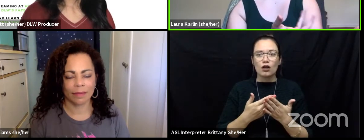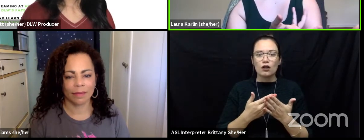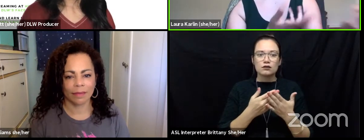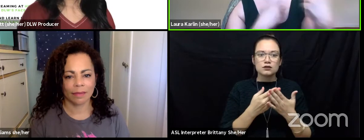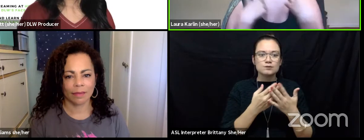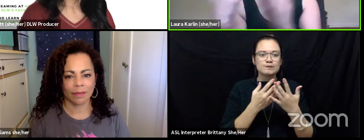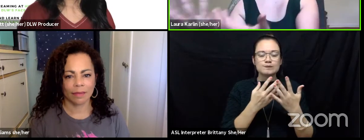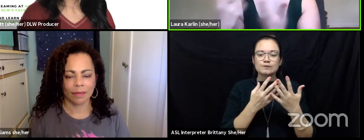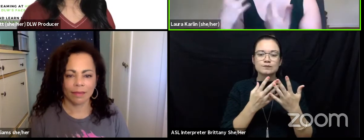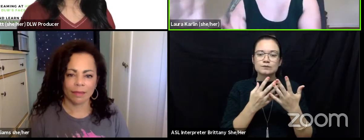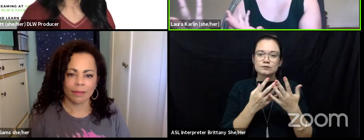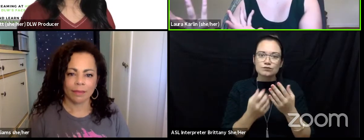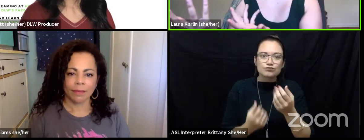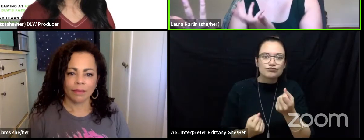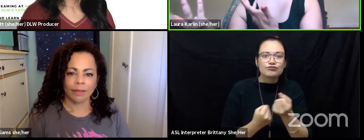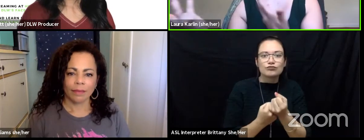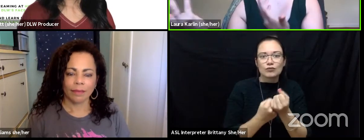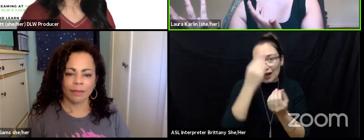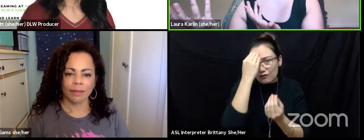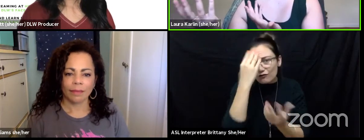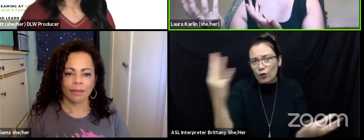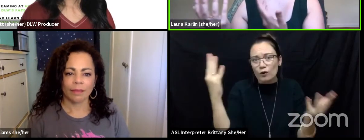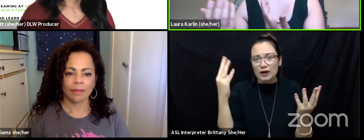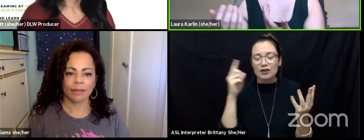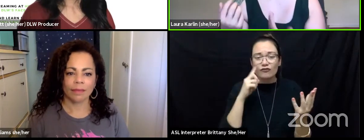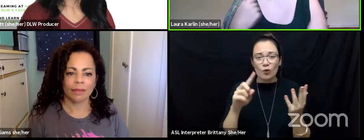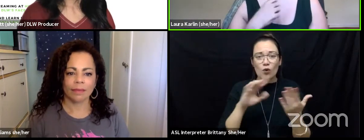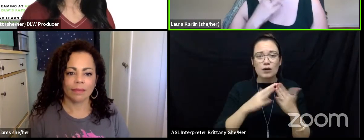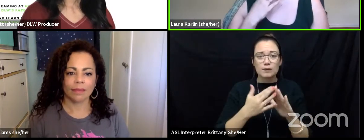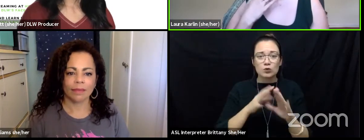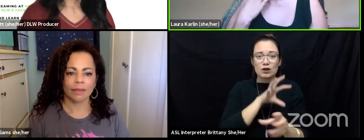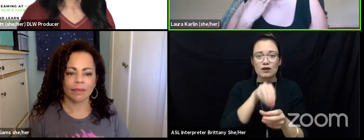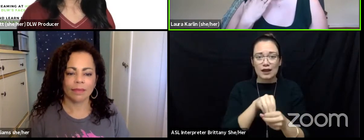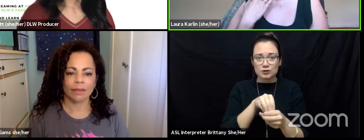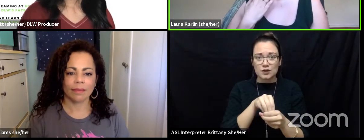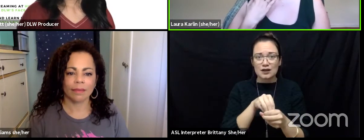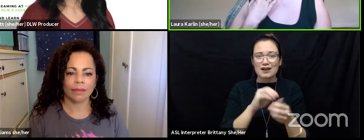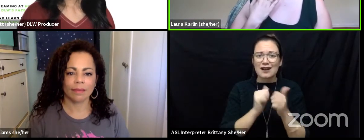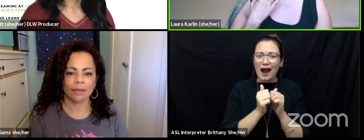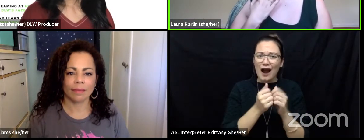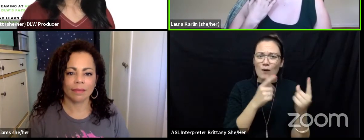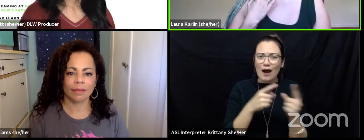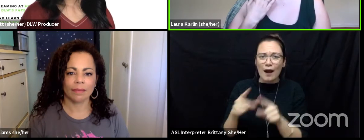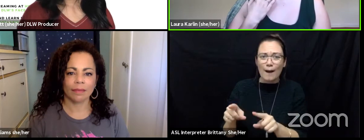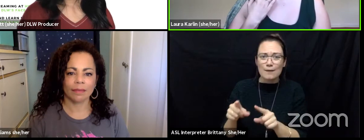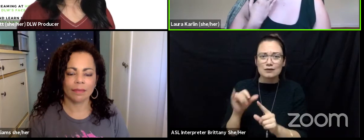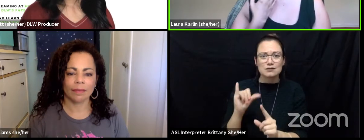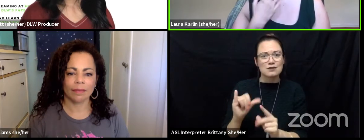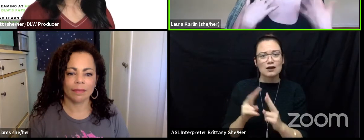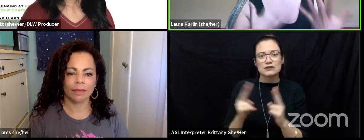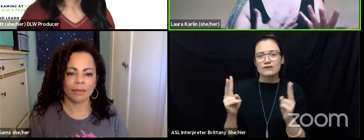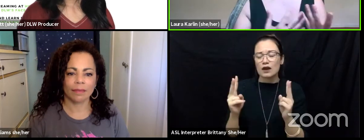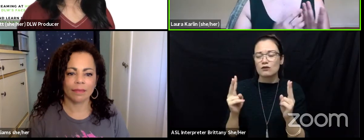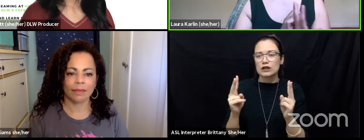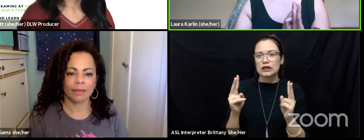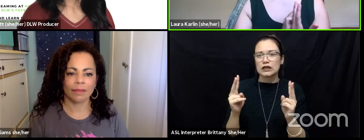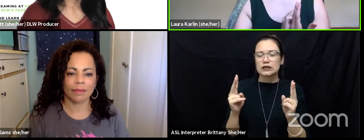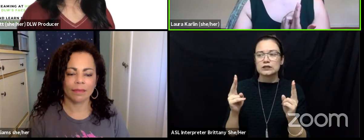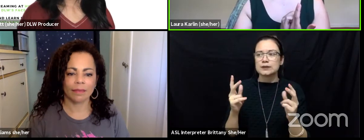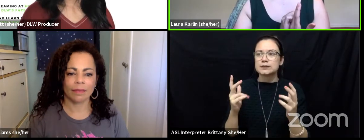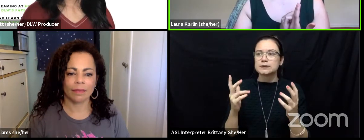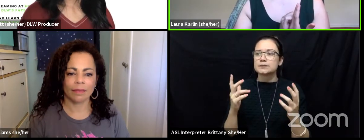and informative of the community engagement that's happening. And that's just really been something that we've